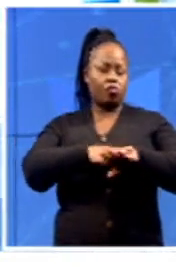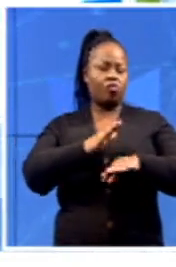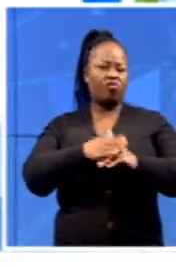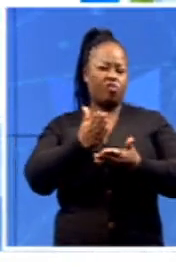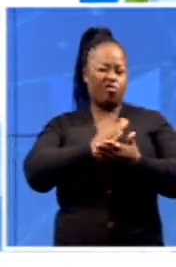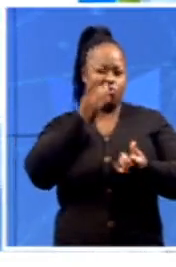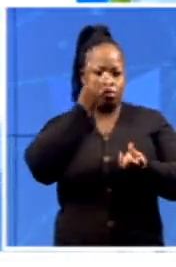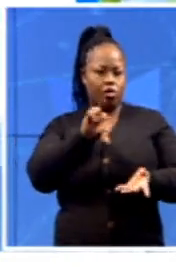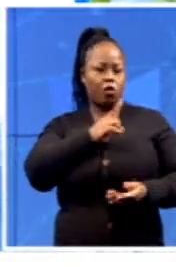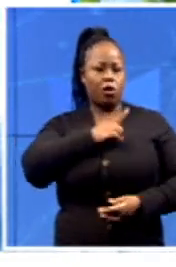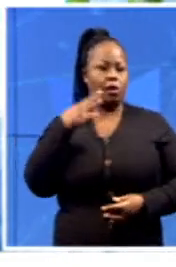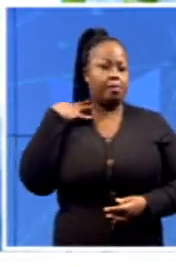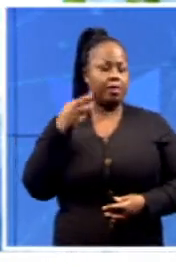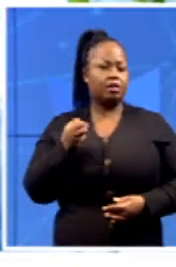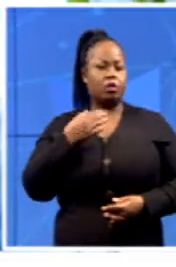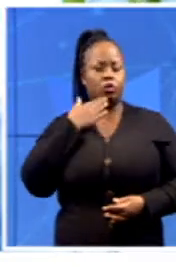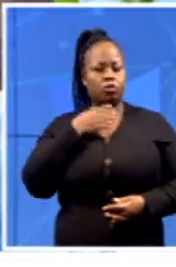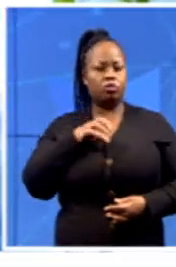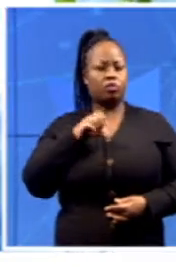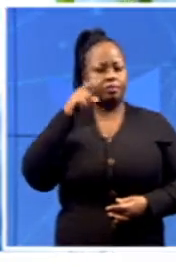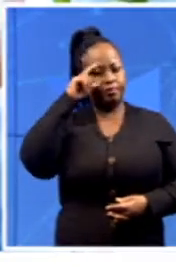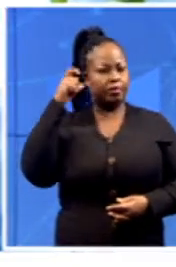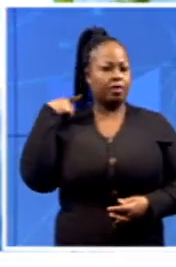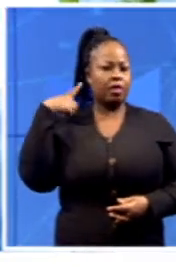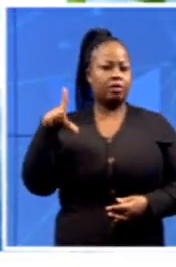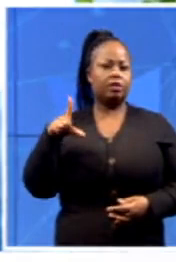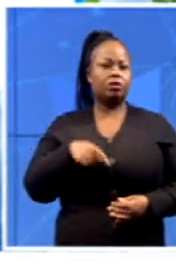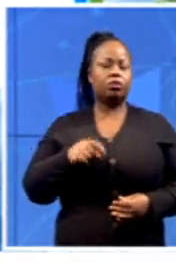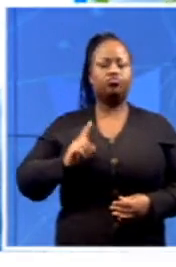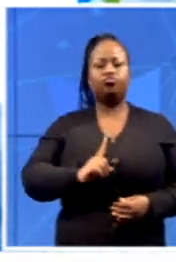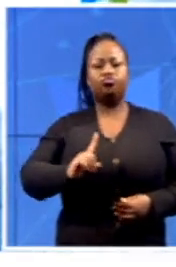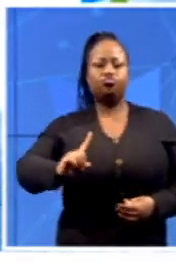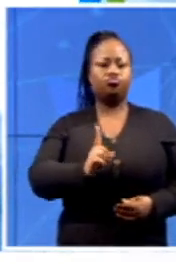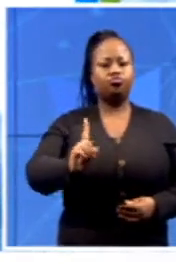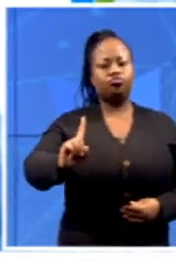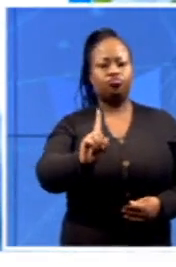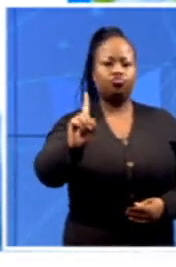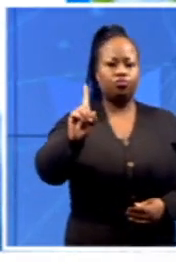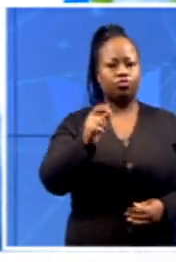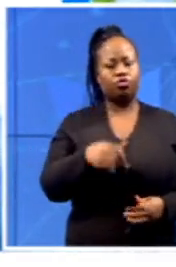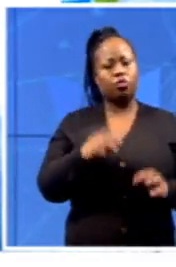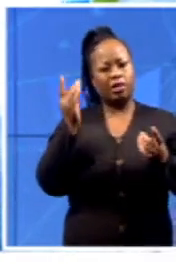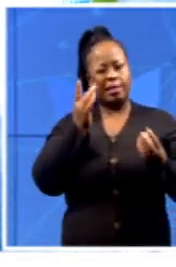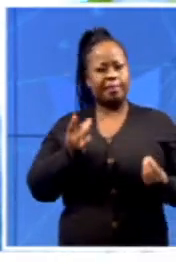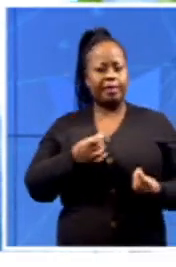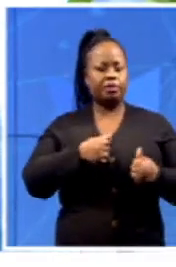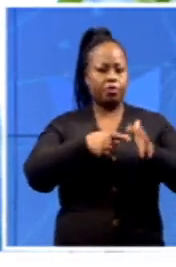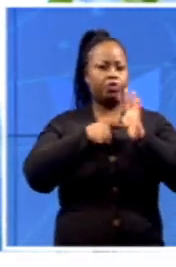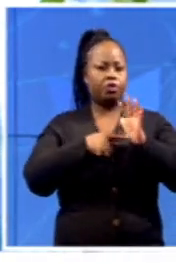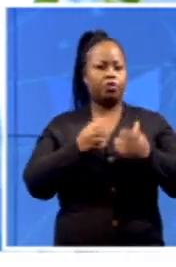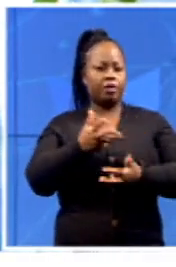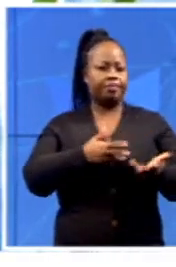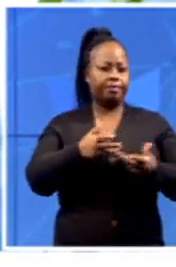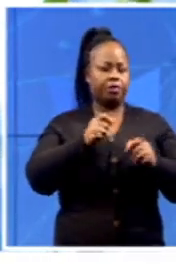that, as we have the Minister, the Honourable Minister Sisulu, walking around. She will also be sharing those stats and those numbers during